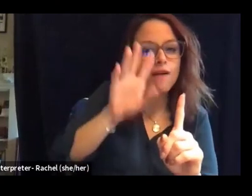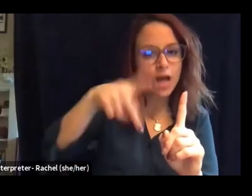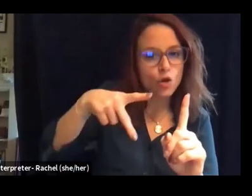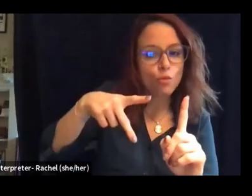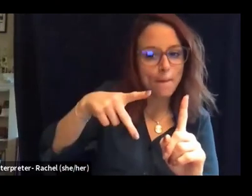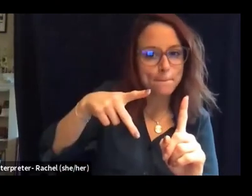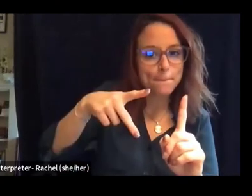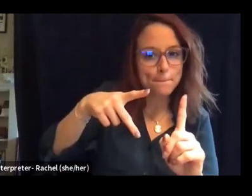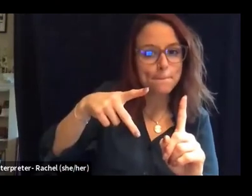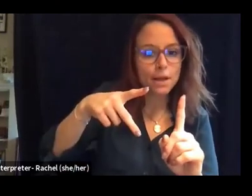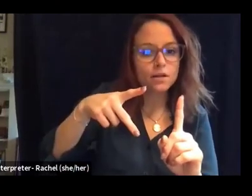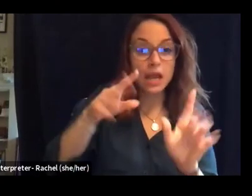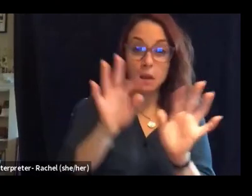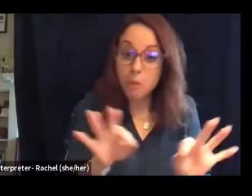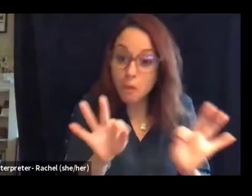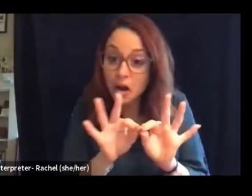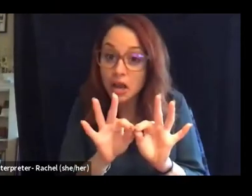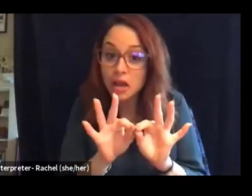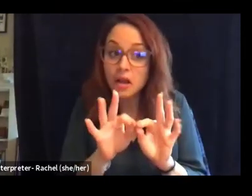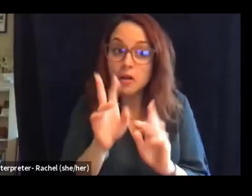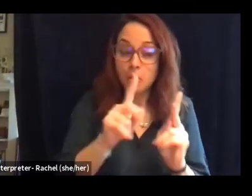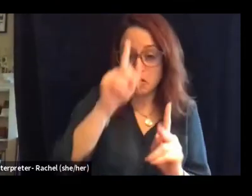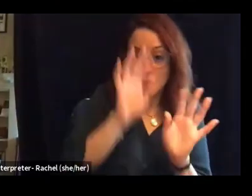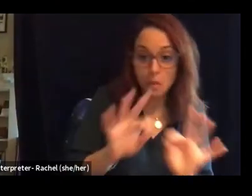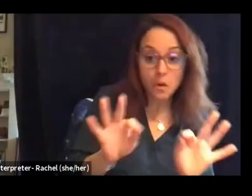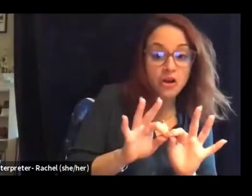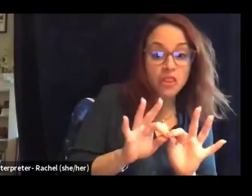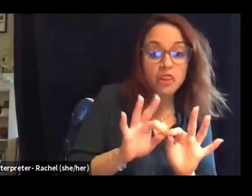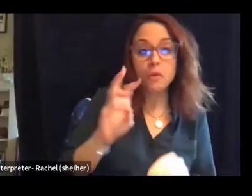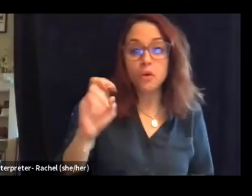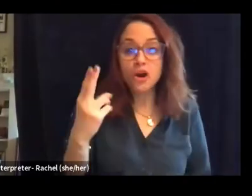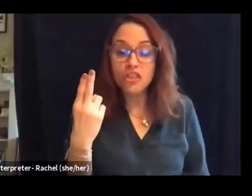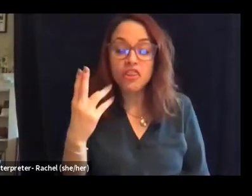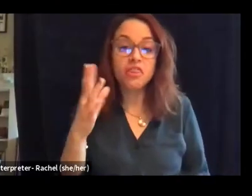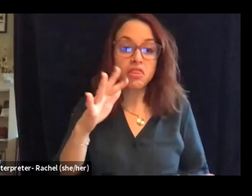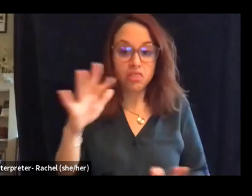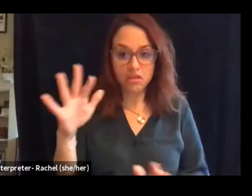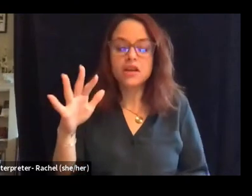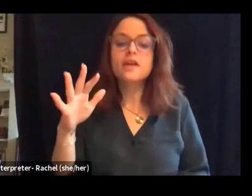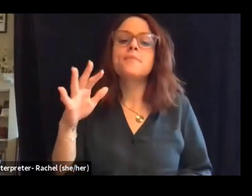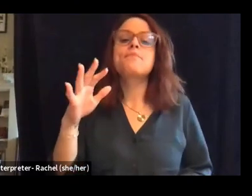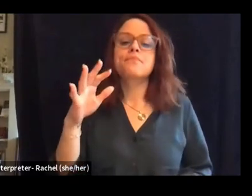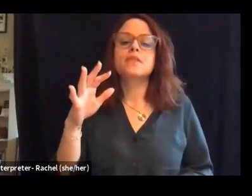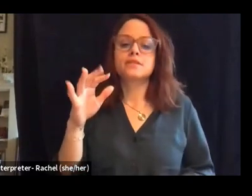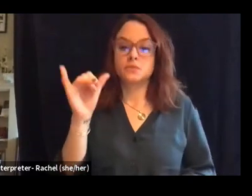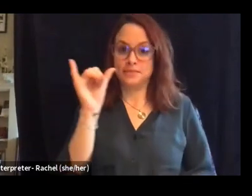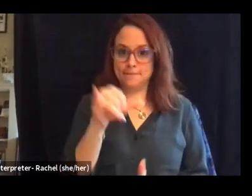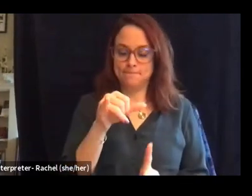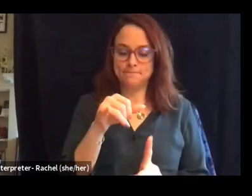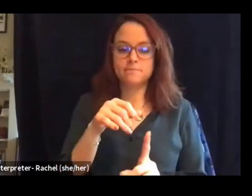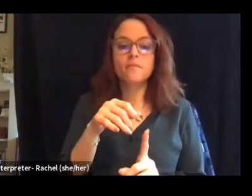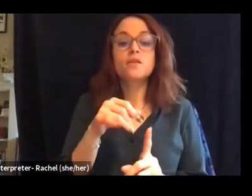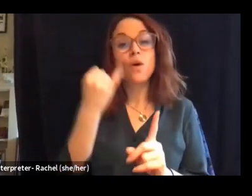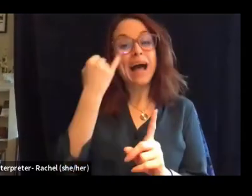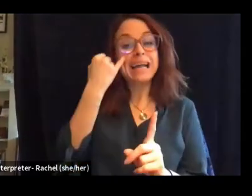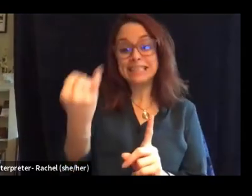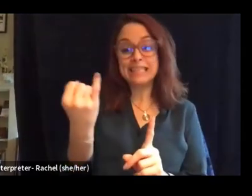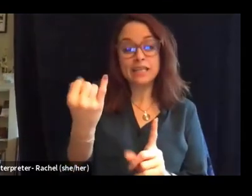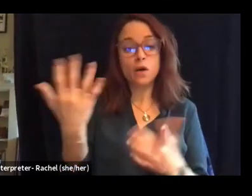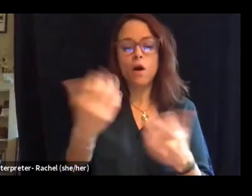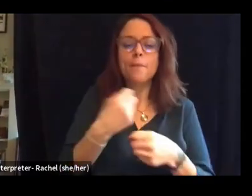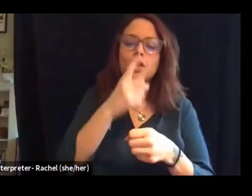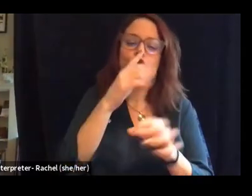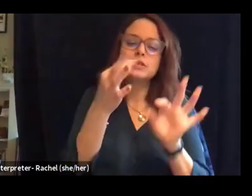meaningfulness, the relevance of it, the value of it to your target customers. And the idea here is just to try to keep it as simple